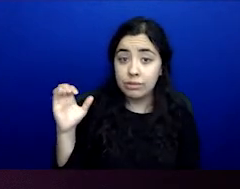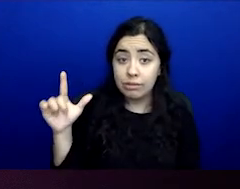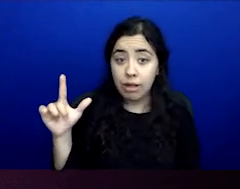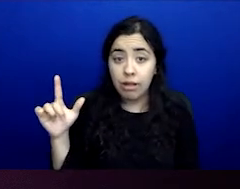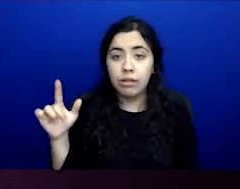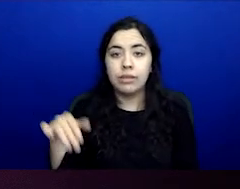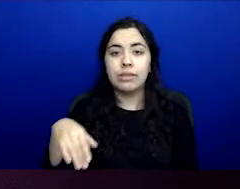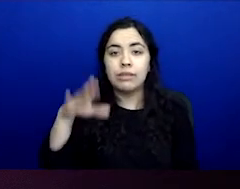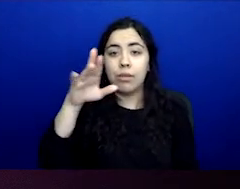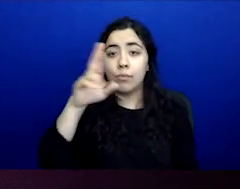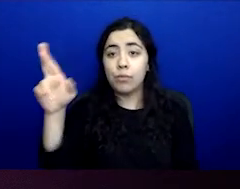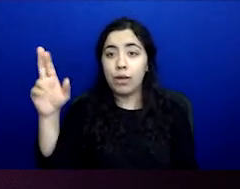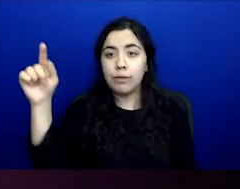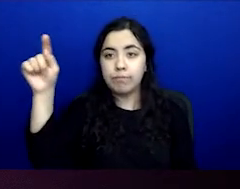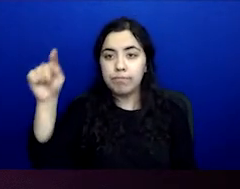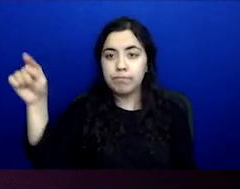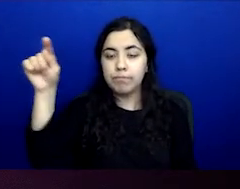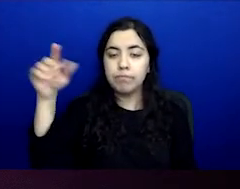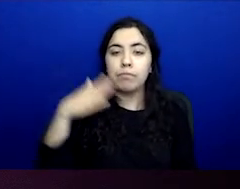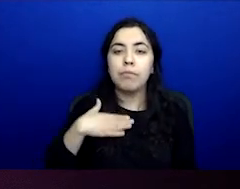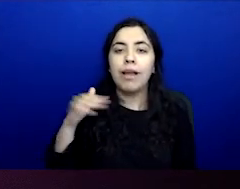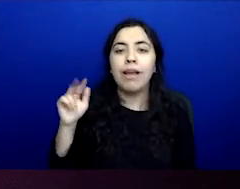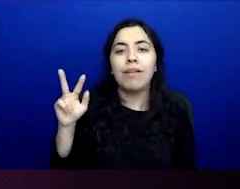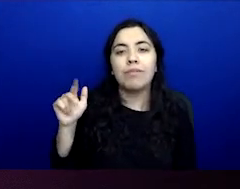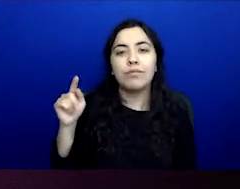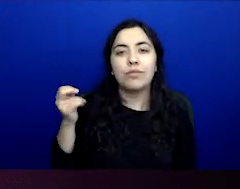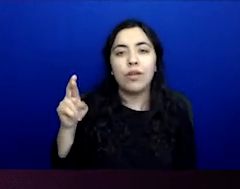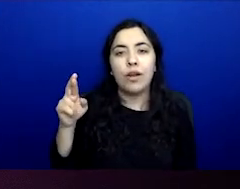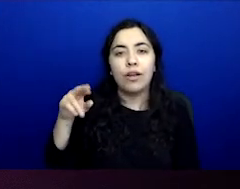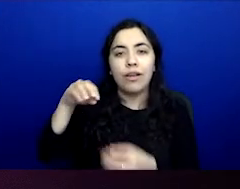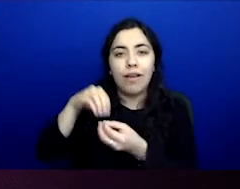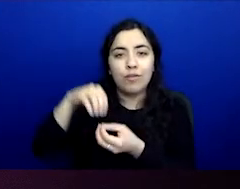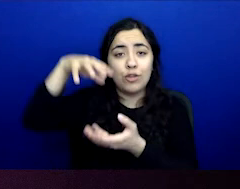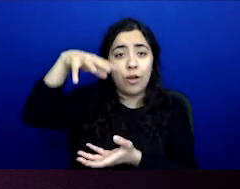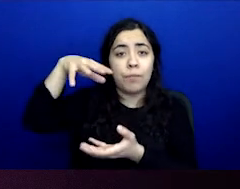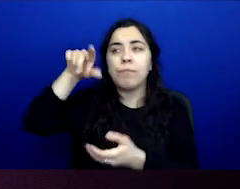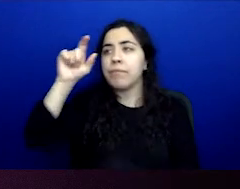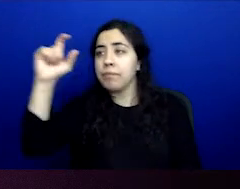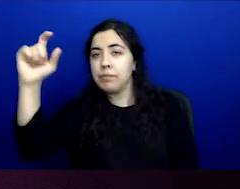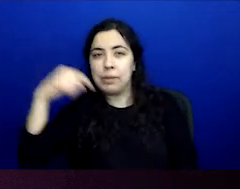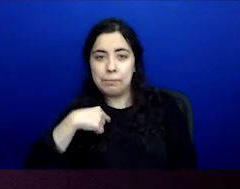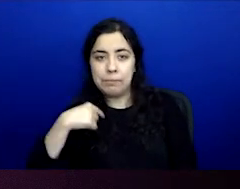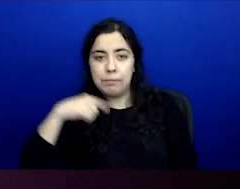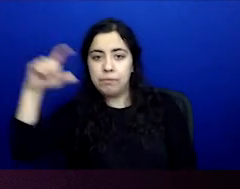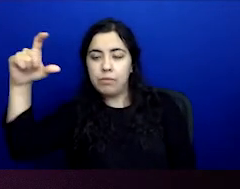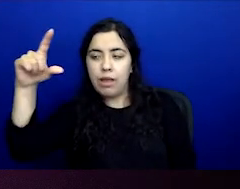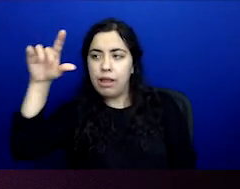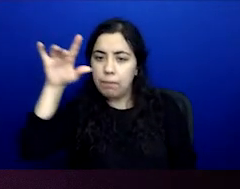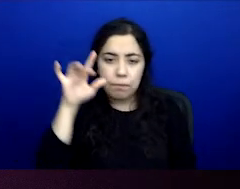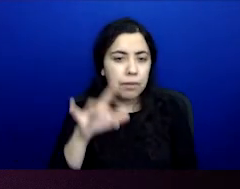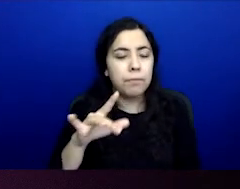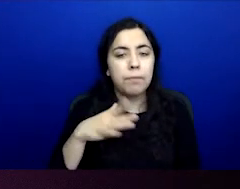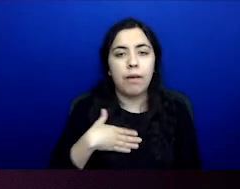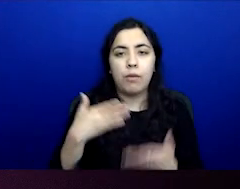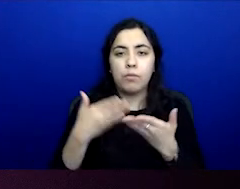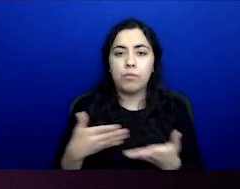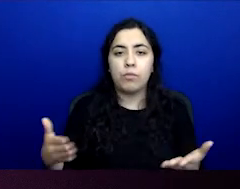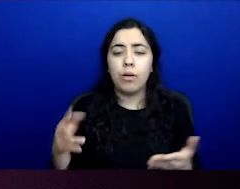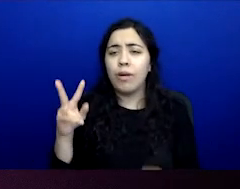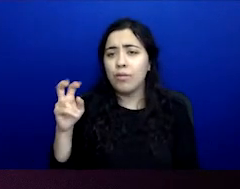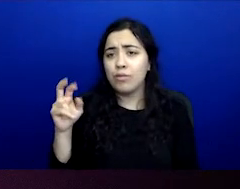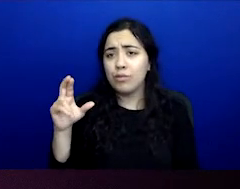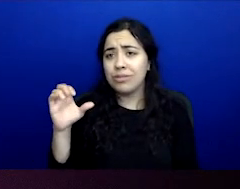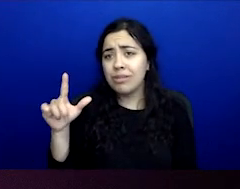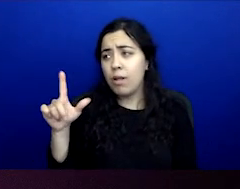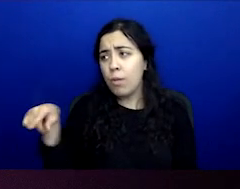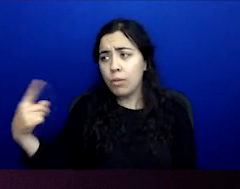avatar, and I can just quickly jump into the product. This isn't necessarily a Vercel-specific thing. I think GitHub does this really well.